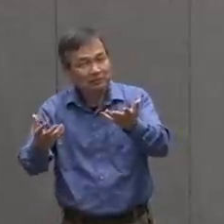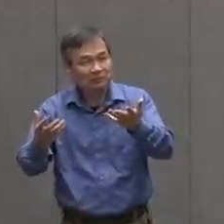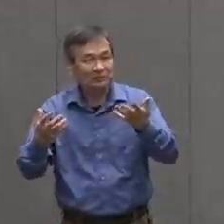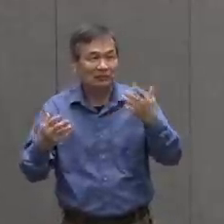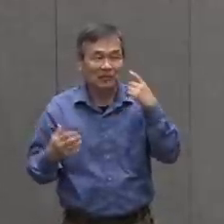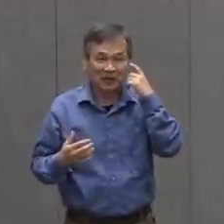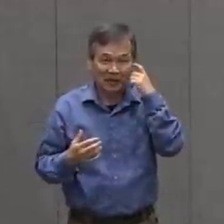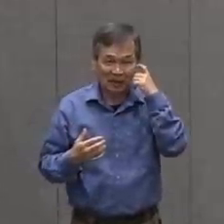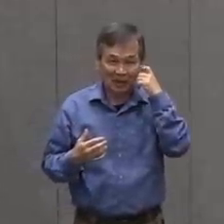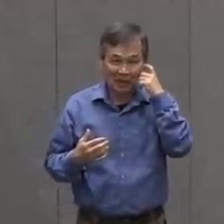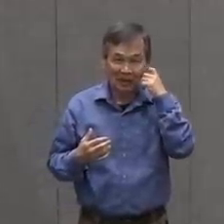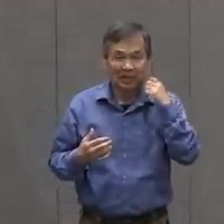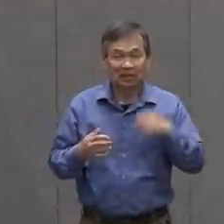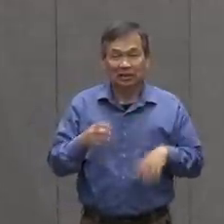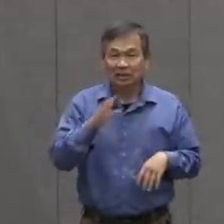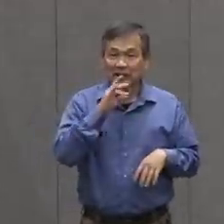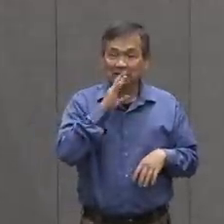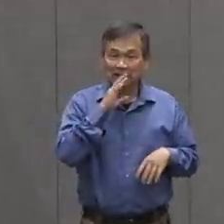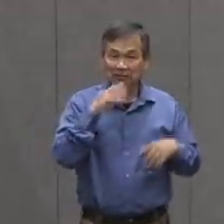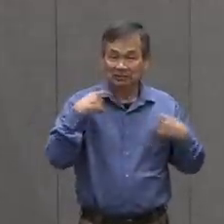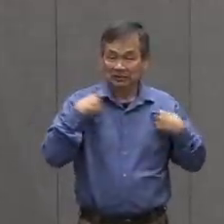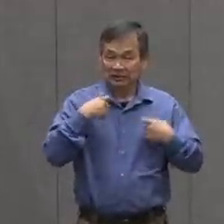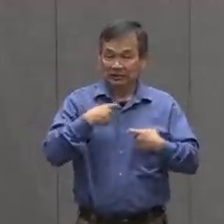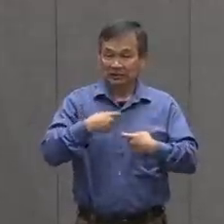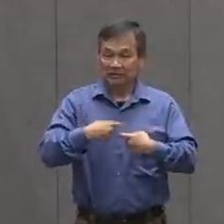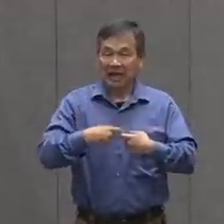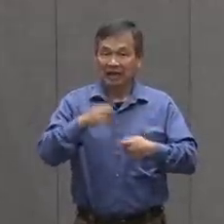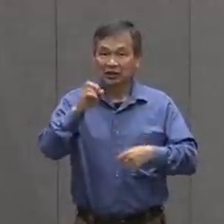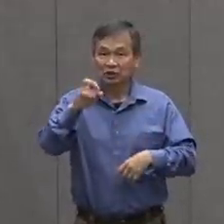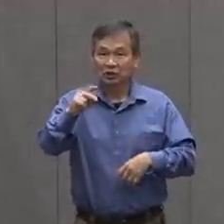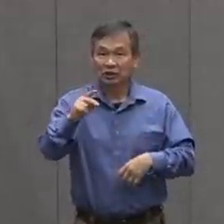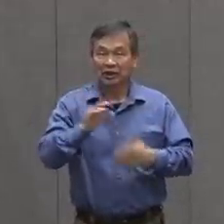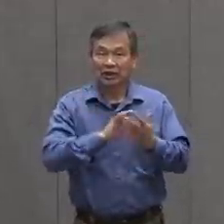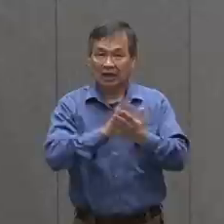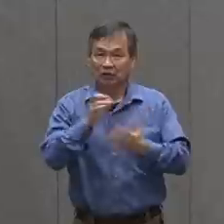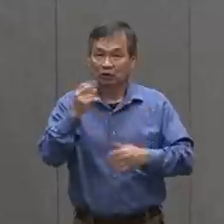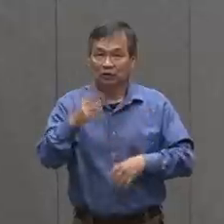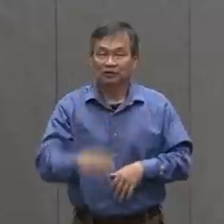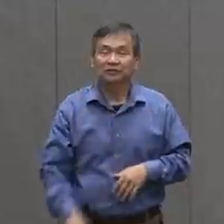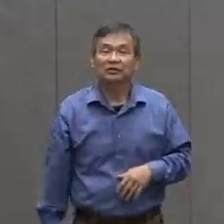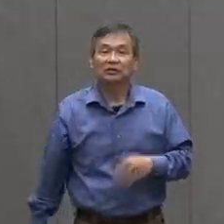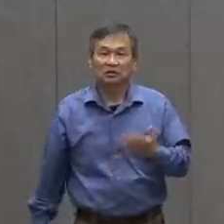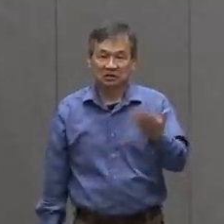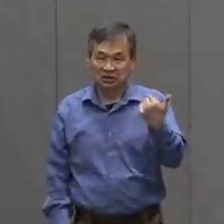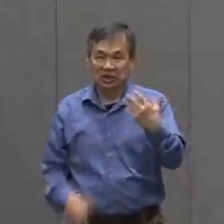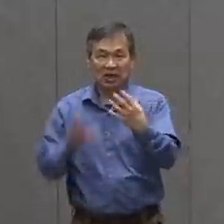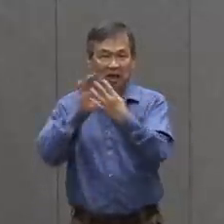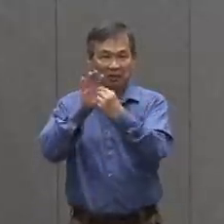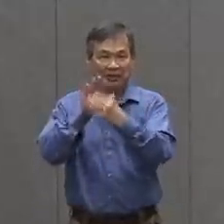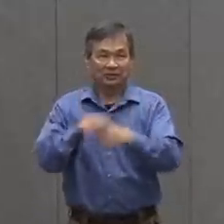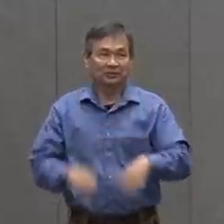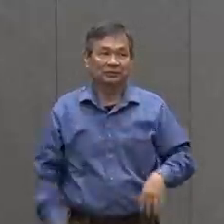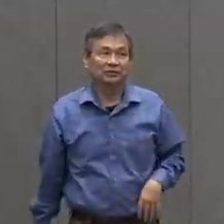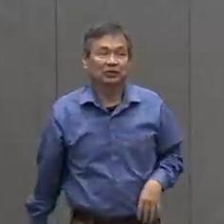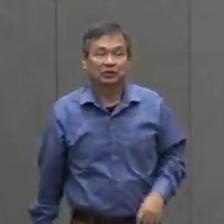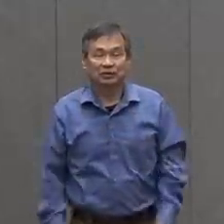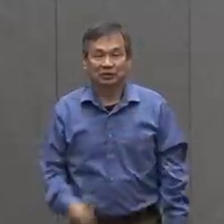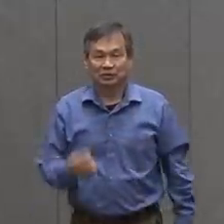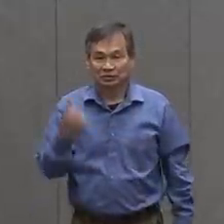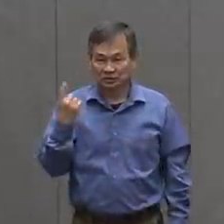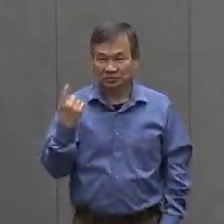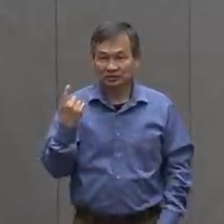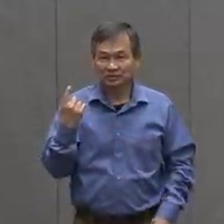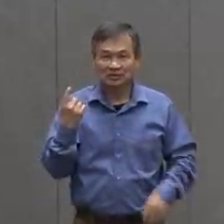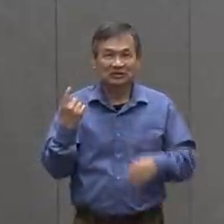let's count in Spanish this time. So let's count up to 12 in Spanish. Count with me. Ready? Uno.